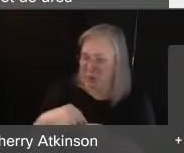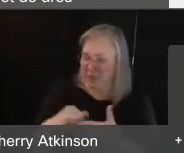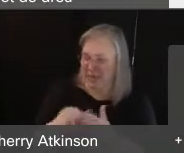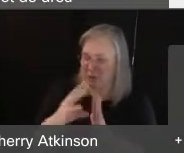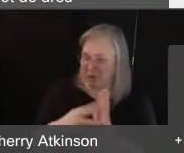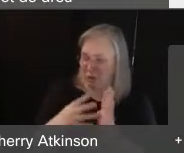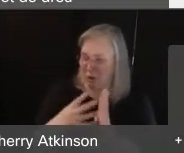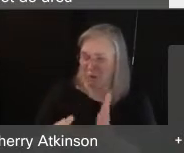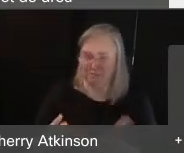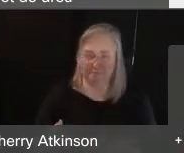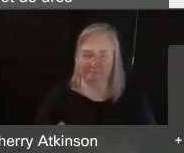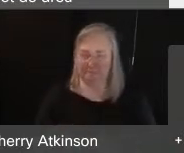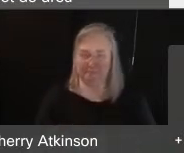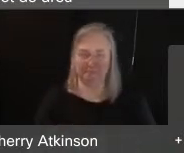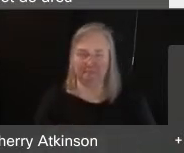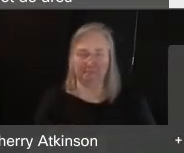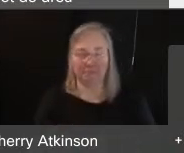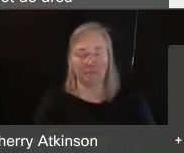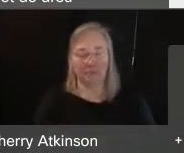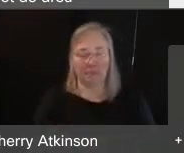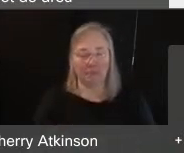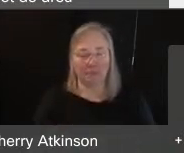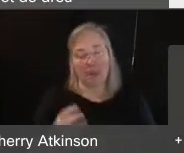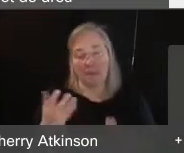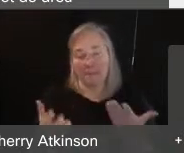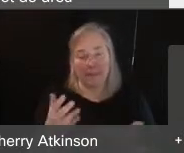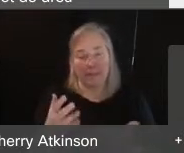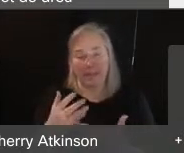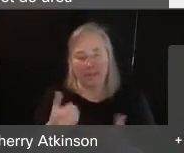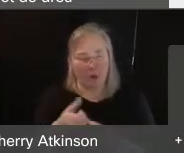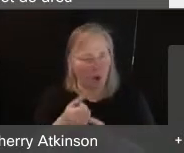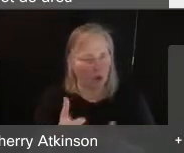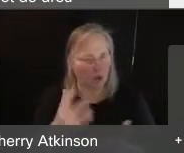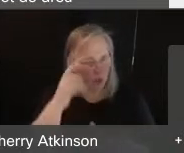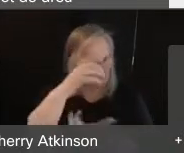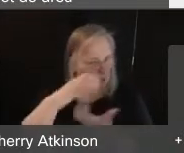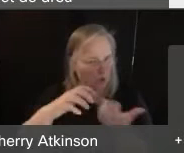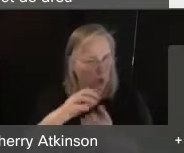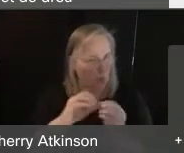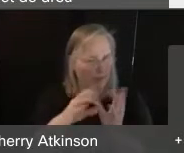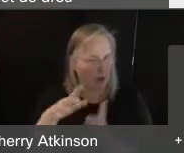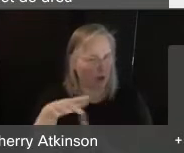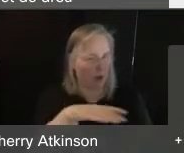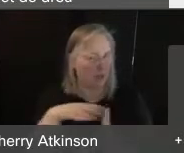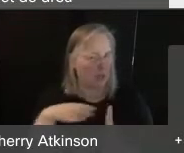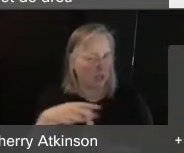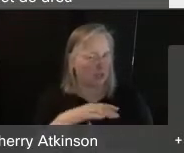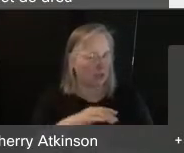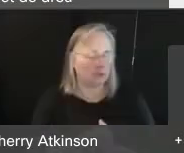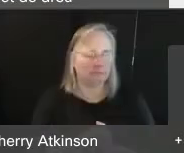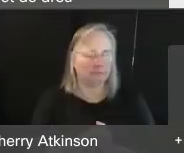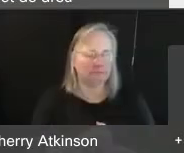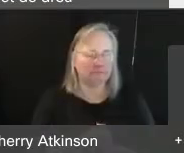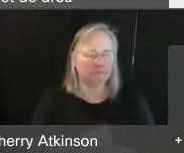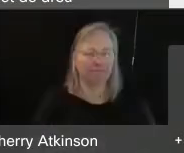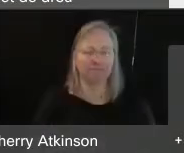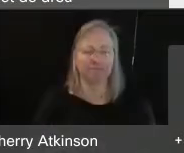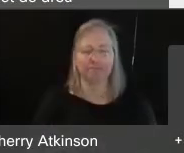It just doesn't really. It probably creates a bit of confusion without context.